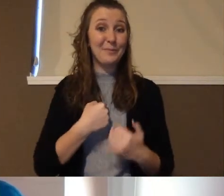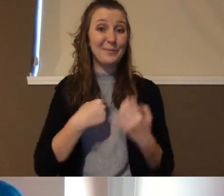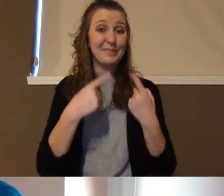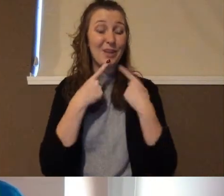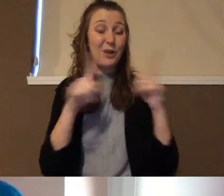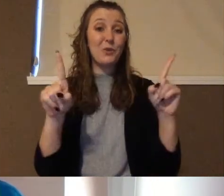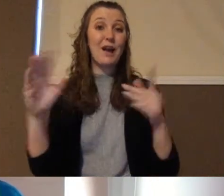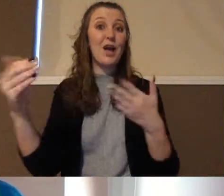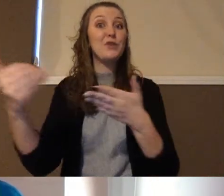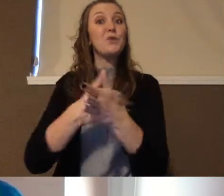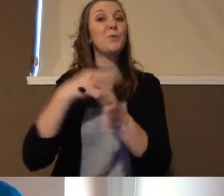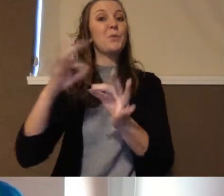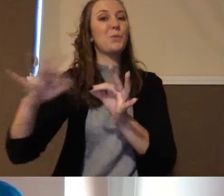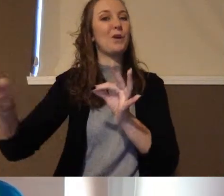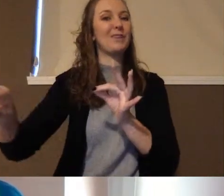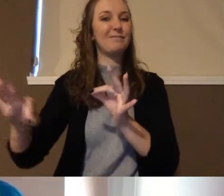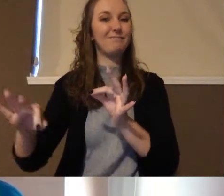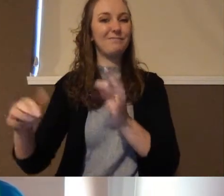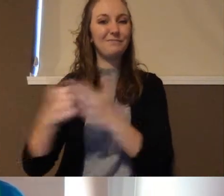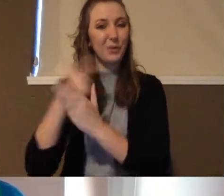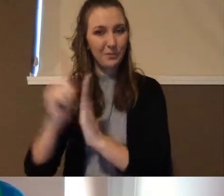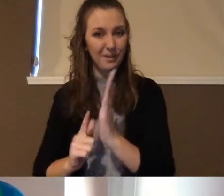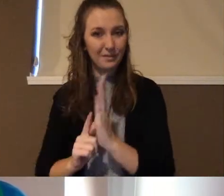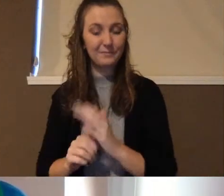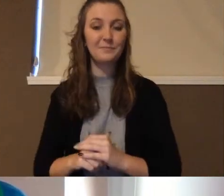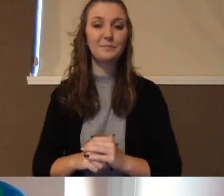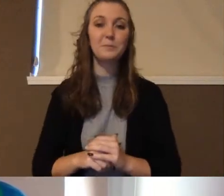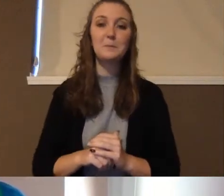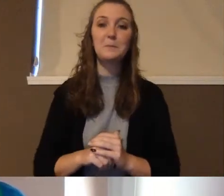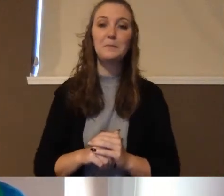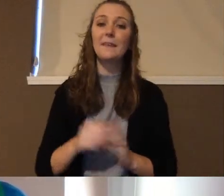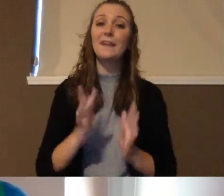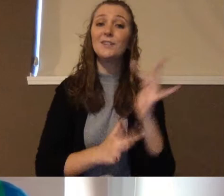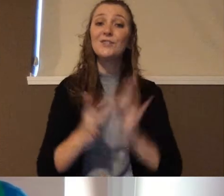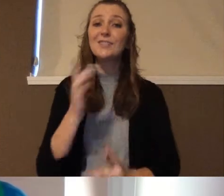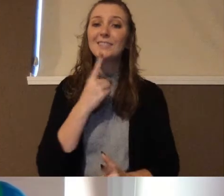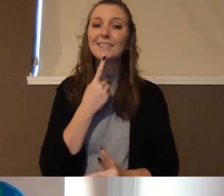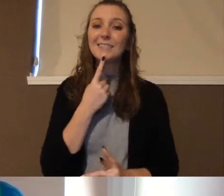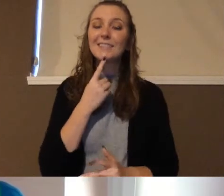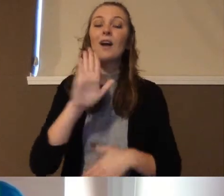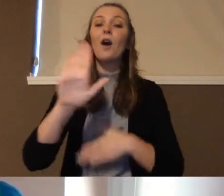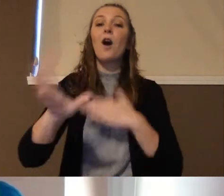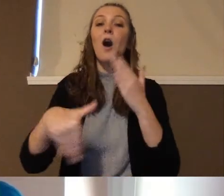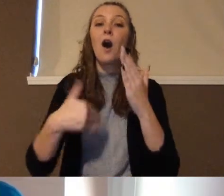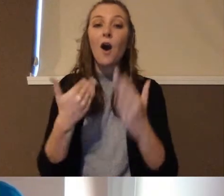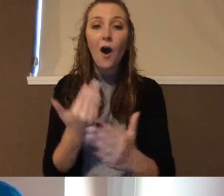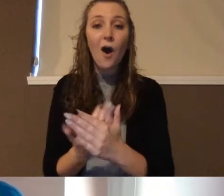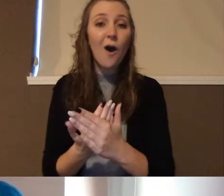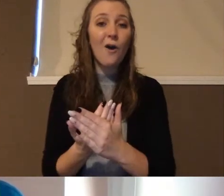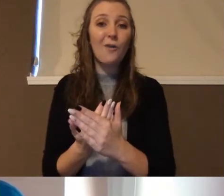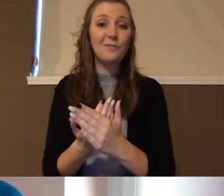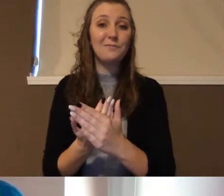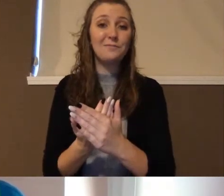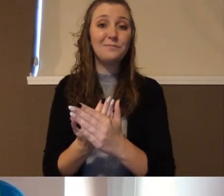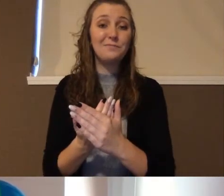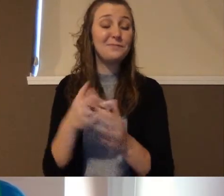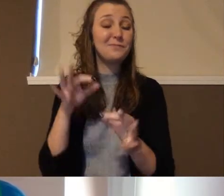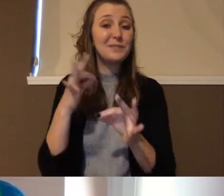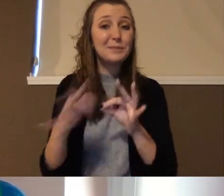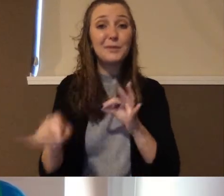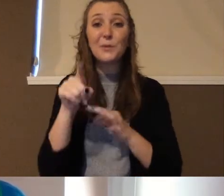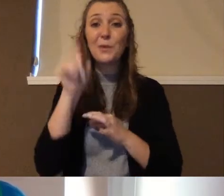All you have to do to follow any of God's laws is to do